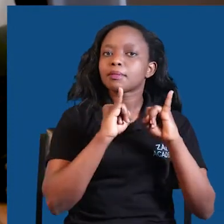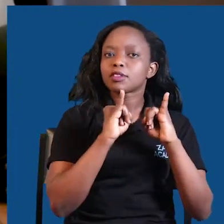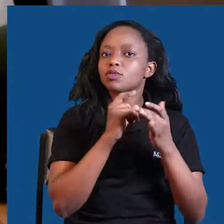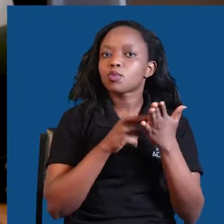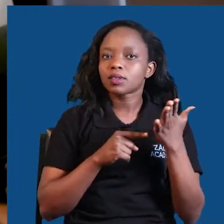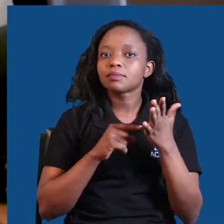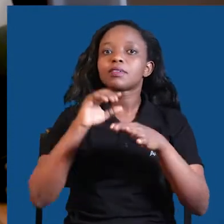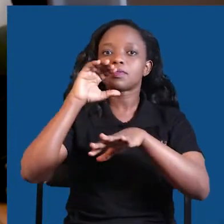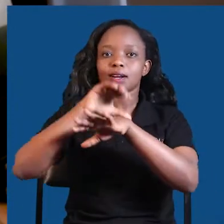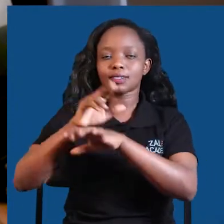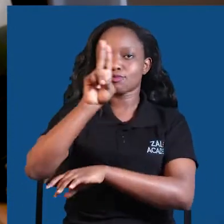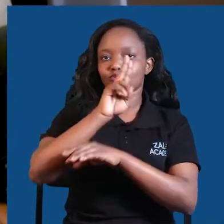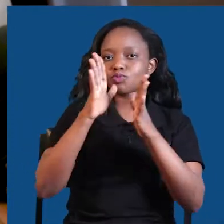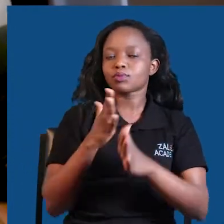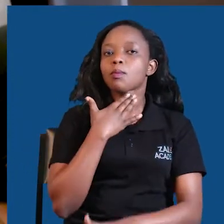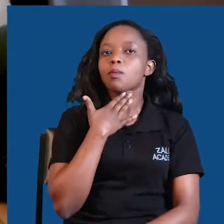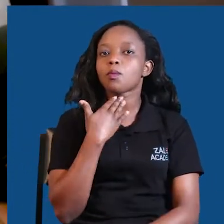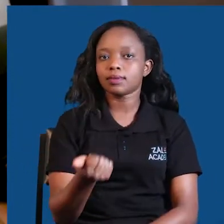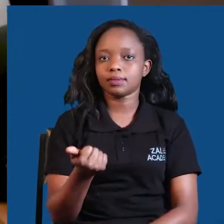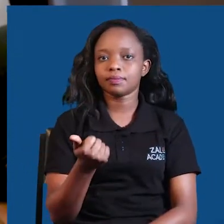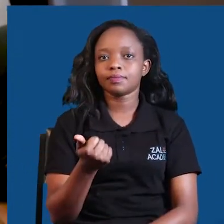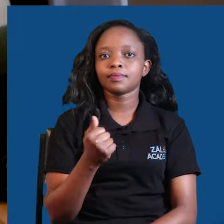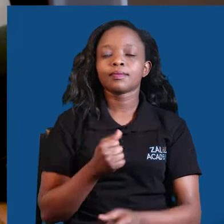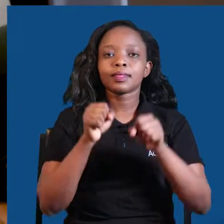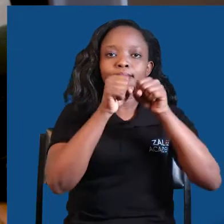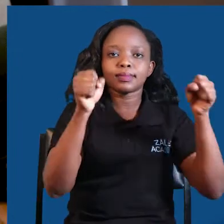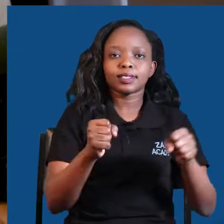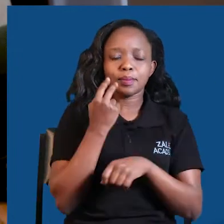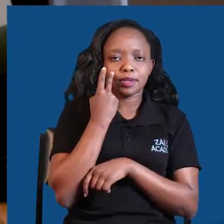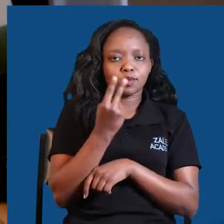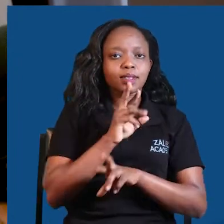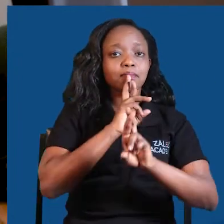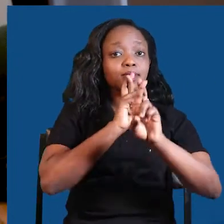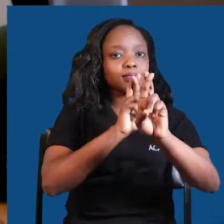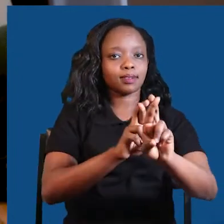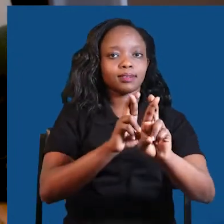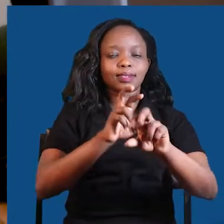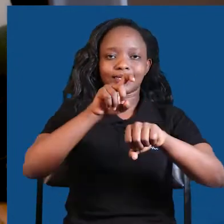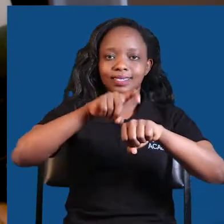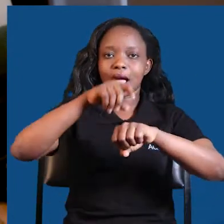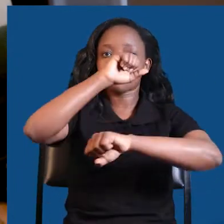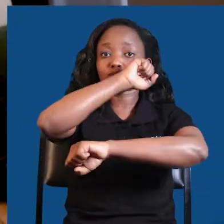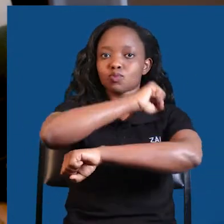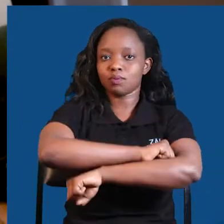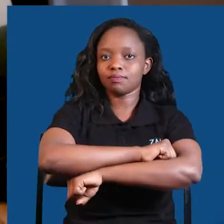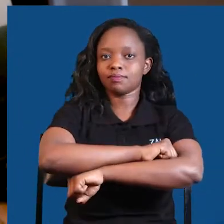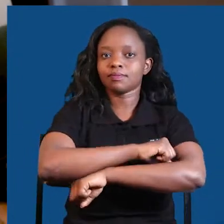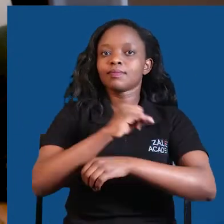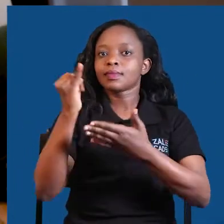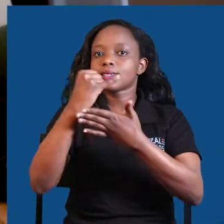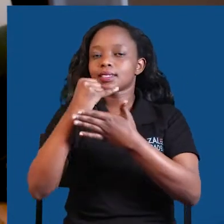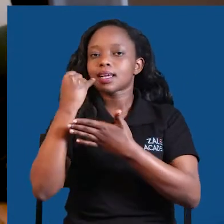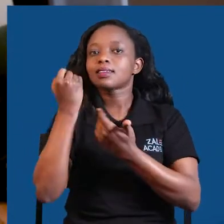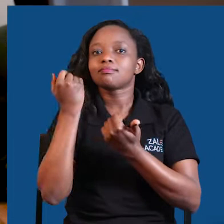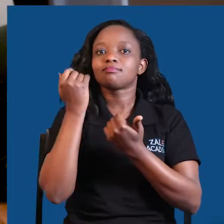the implementation is, we have gotten that the users want a system to view the results while they're in school. We have